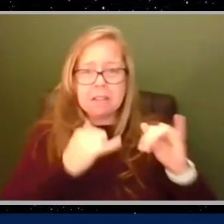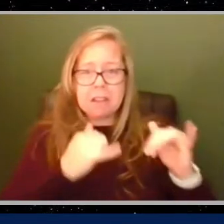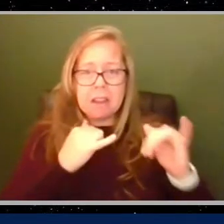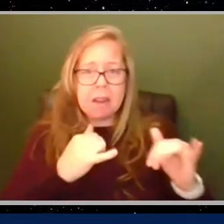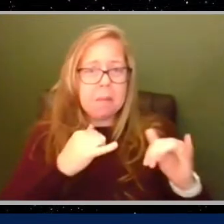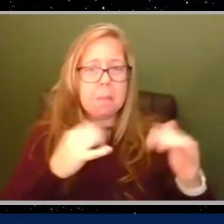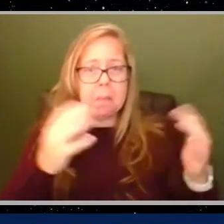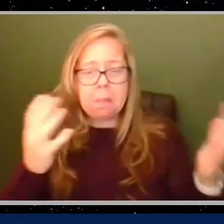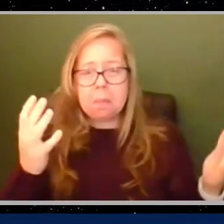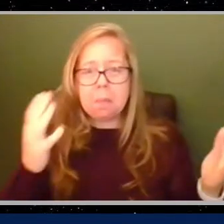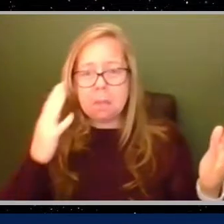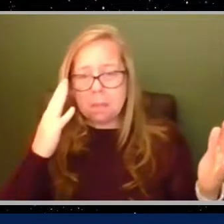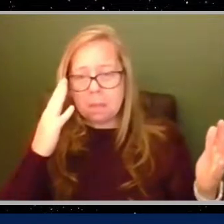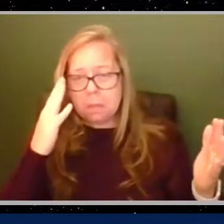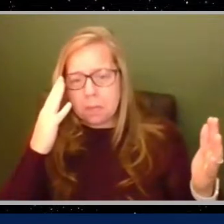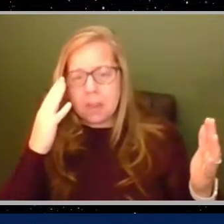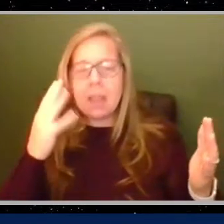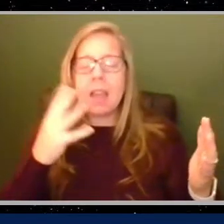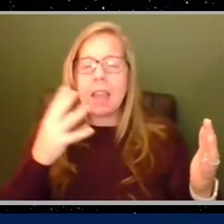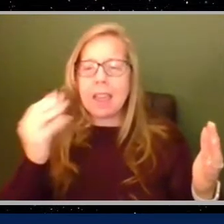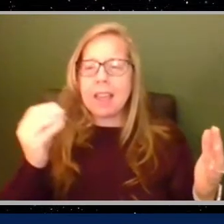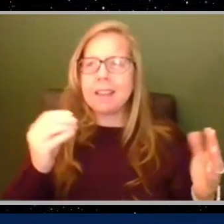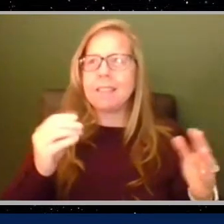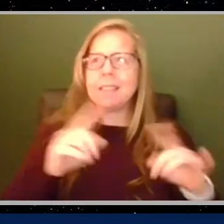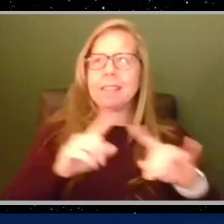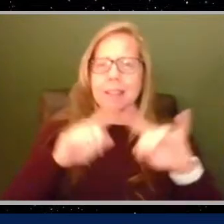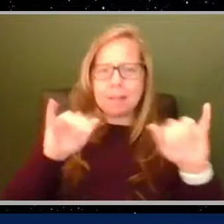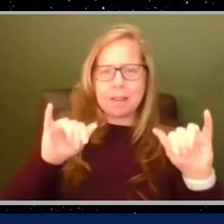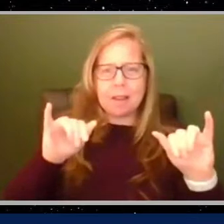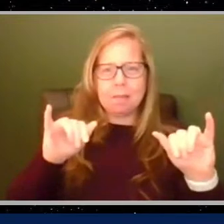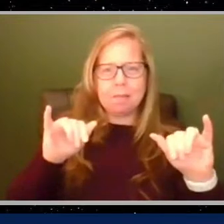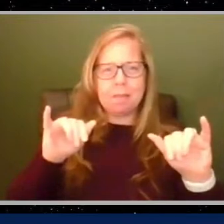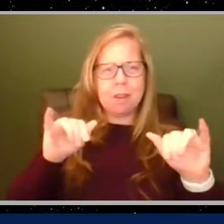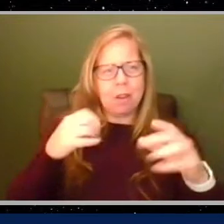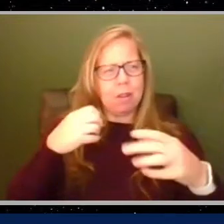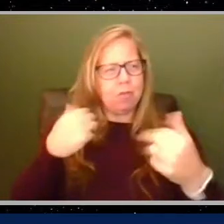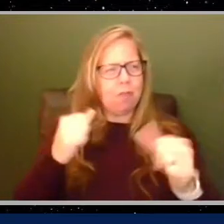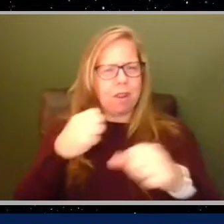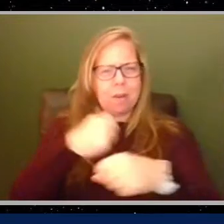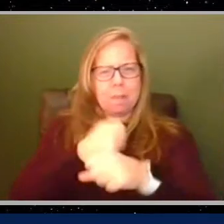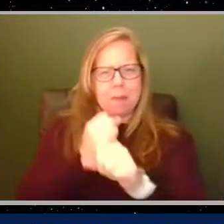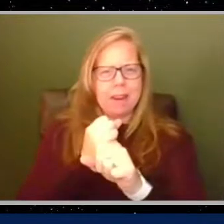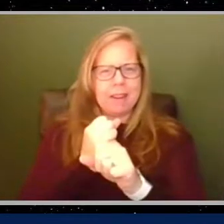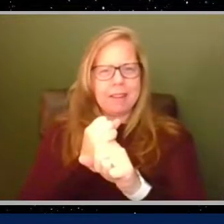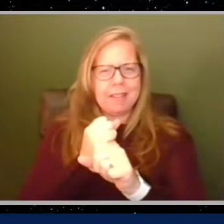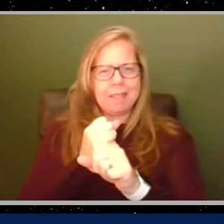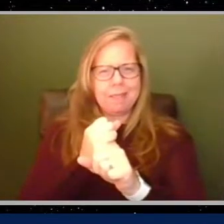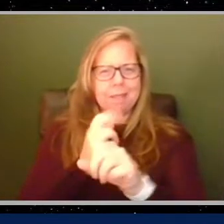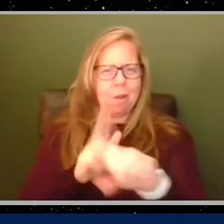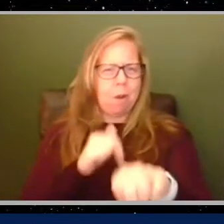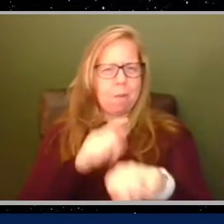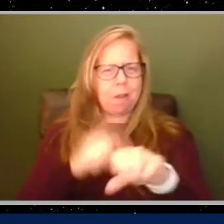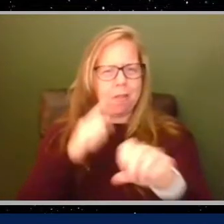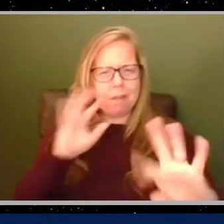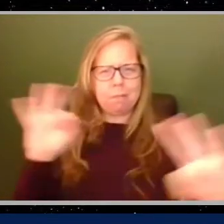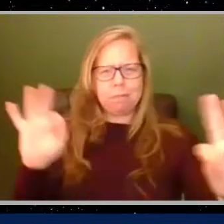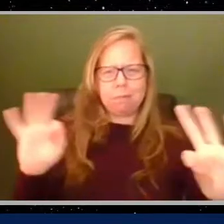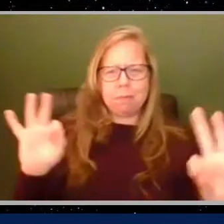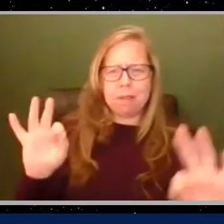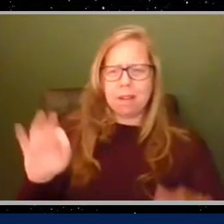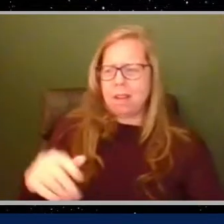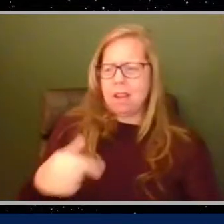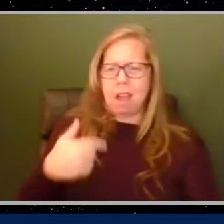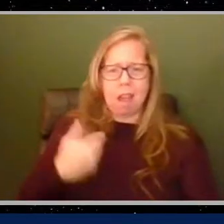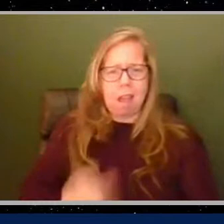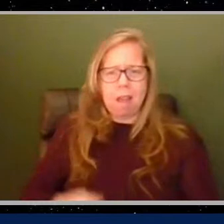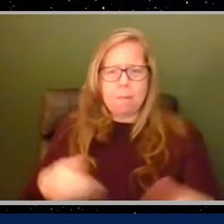in a way. And at the same time, you're also introducing some normalcy to other kids who may not have met someone in a wheelchair to say, hey, look, we're just like